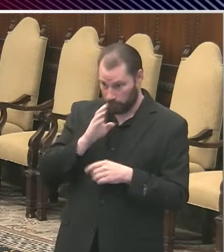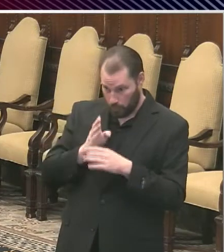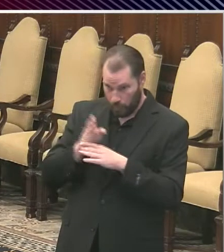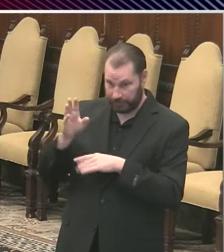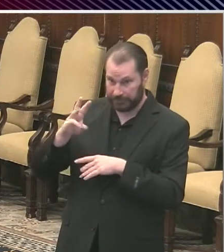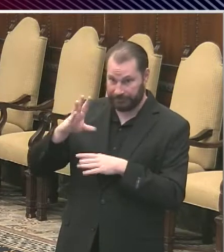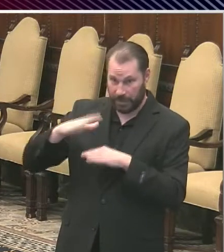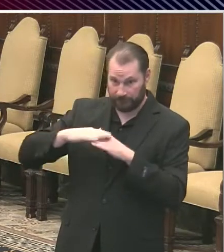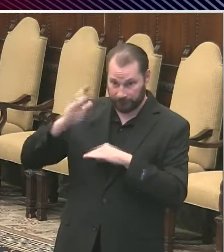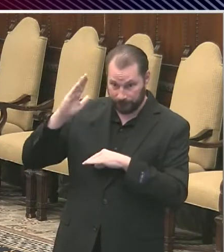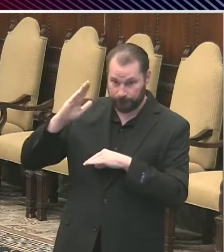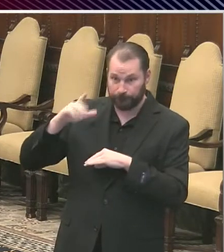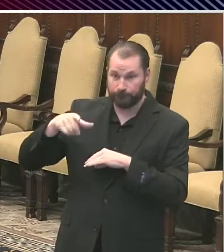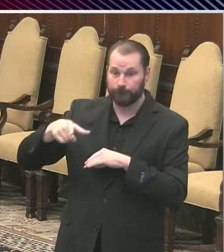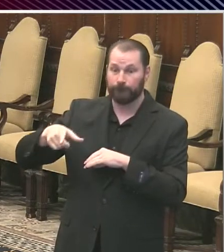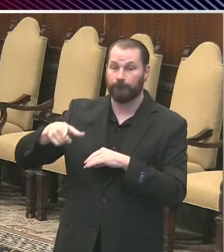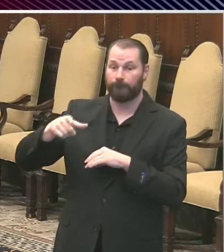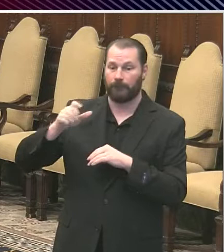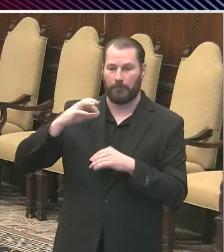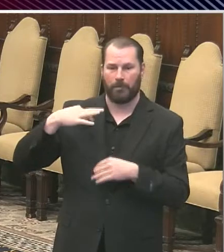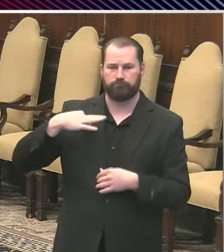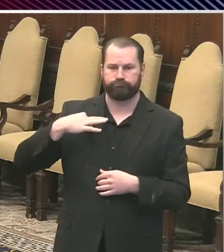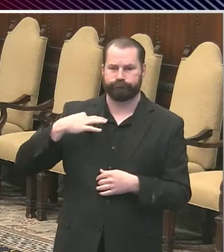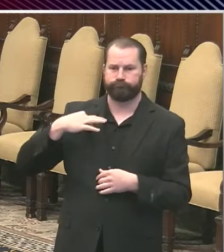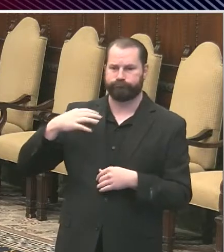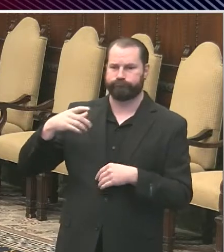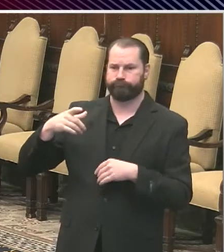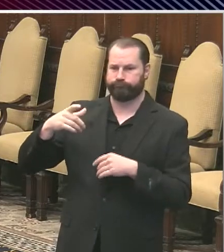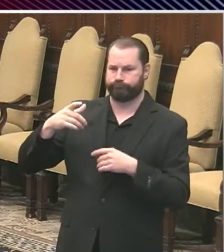eligible low-income homeowners can apply for this